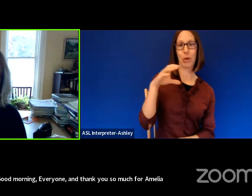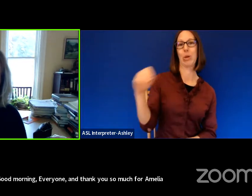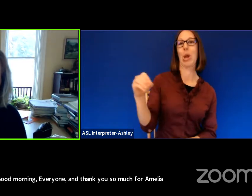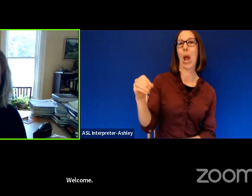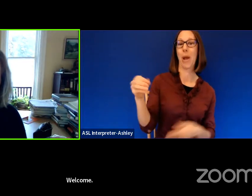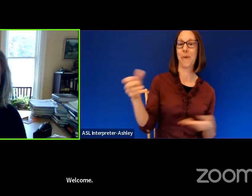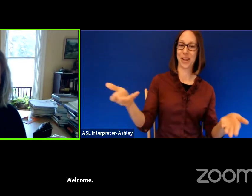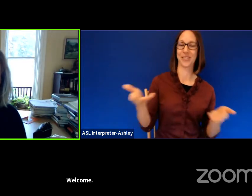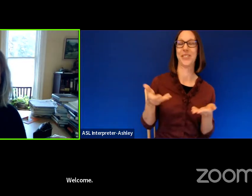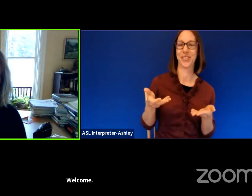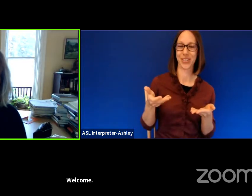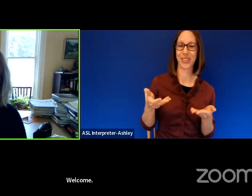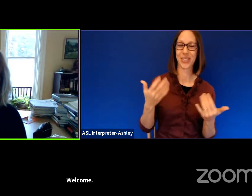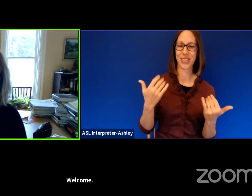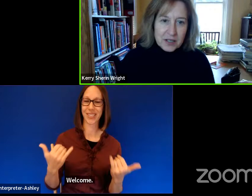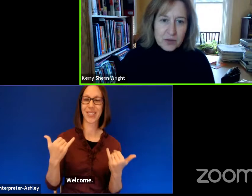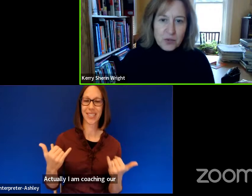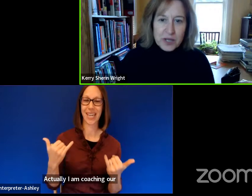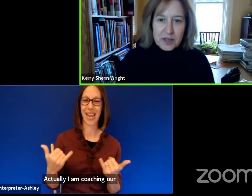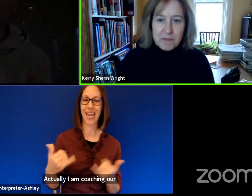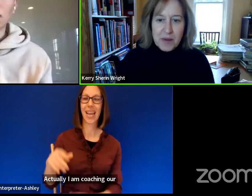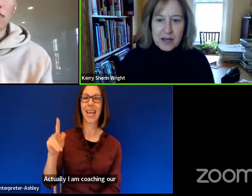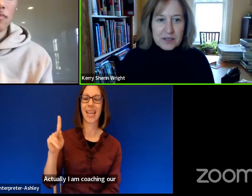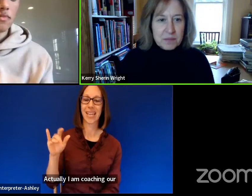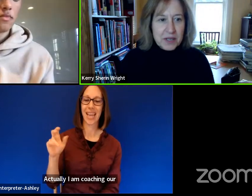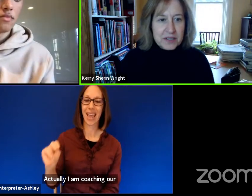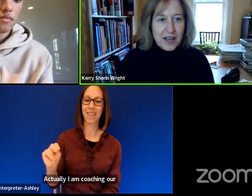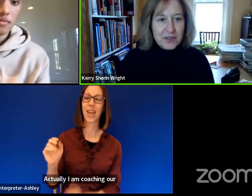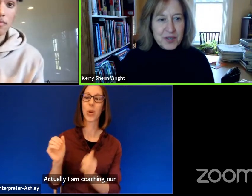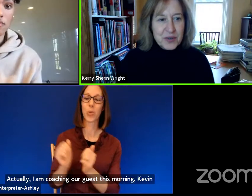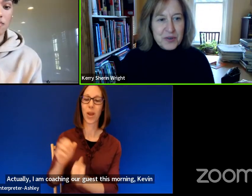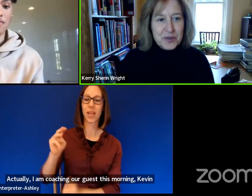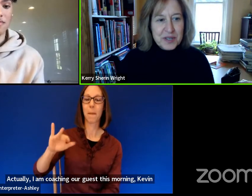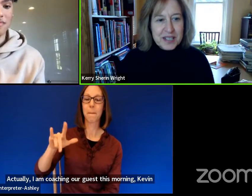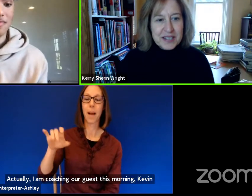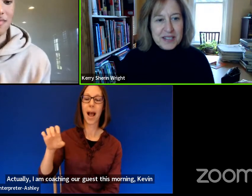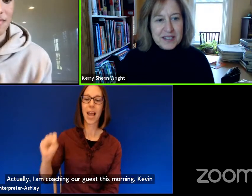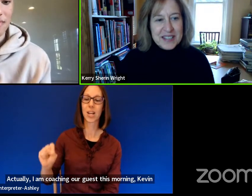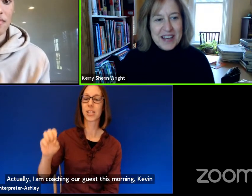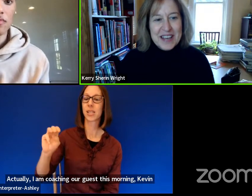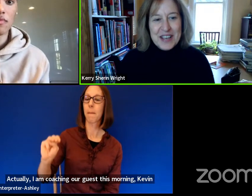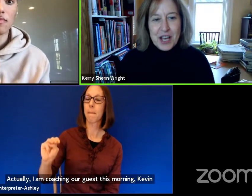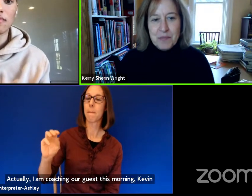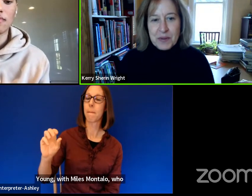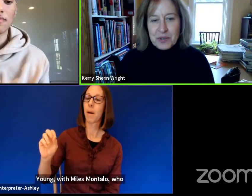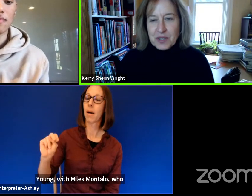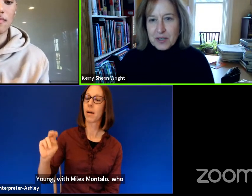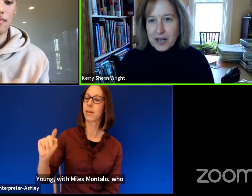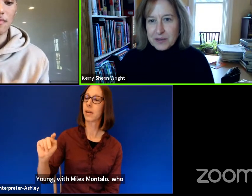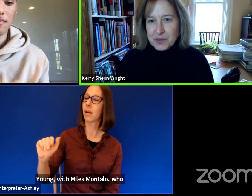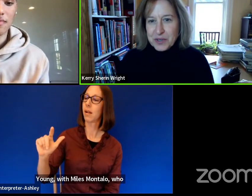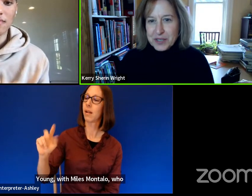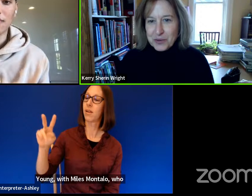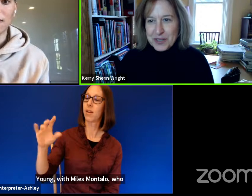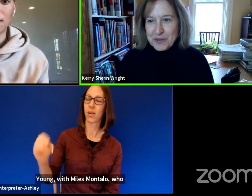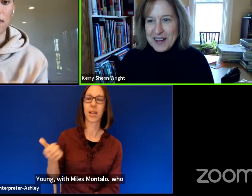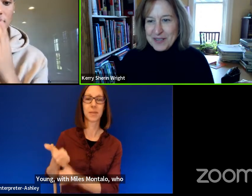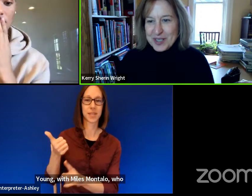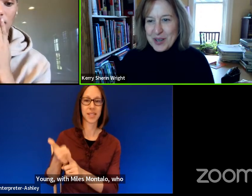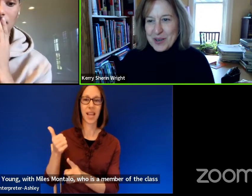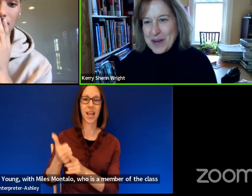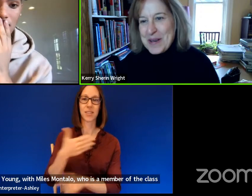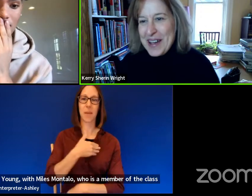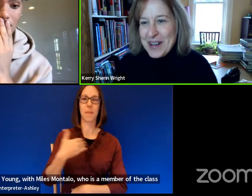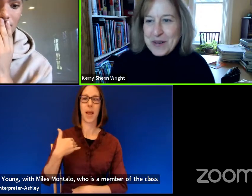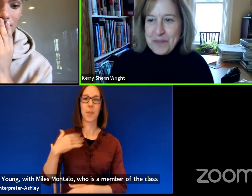our guest this morning, Kevin Young, with Miles Montalvo, who is a member of the Class of 2025.